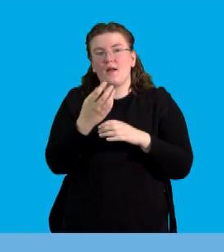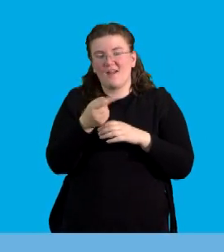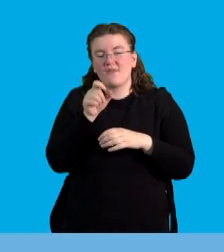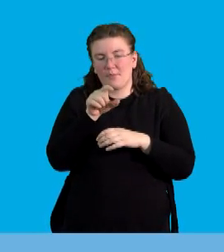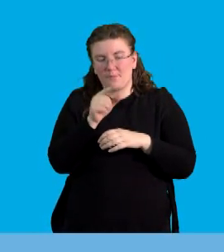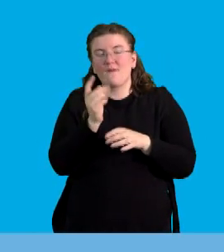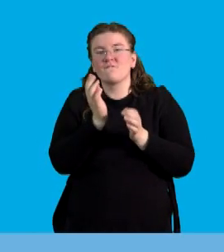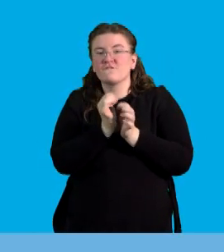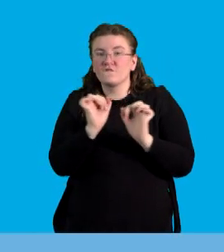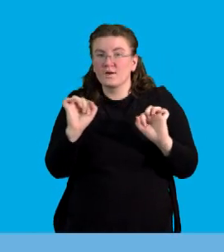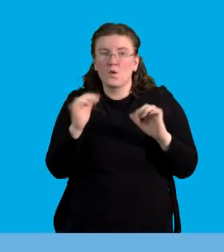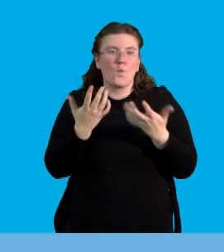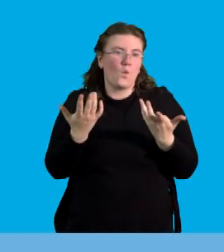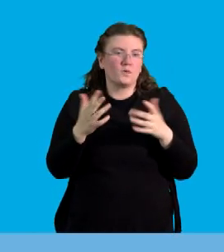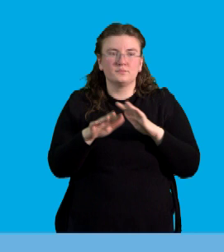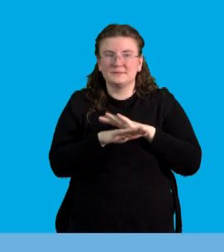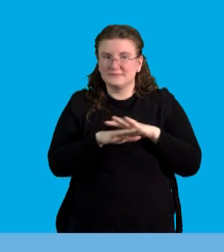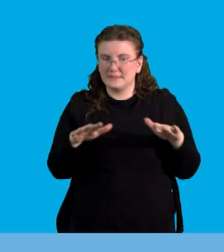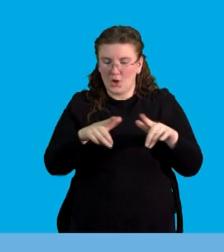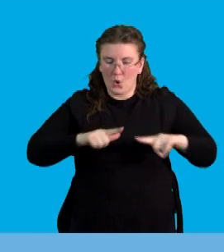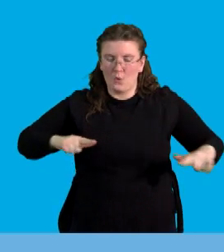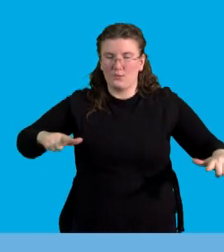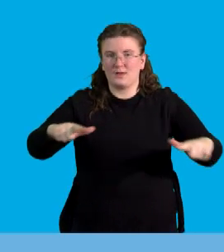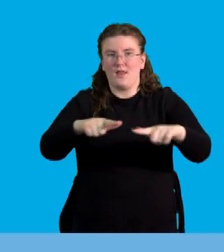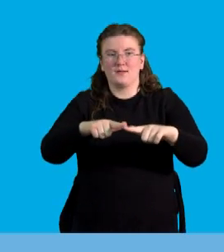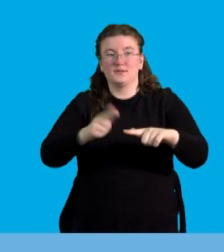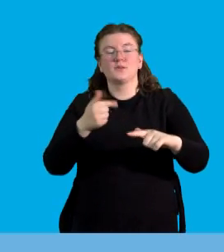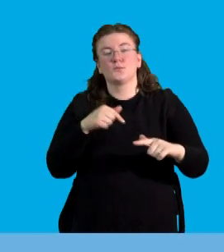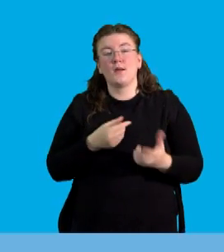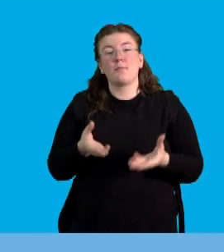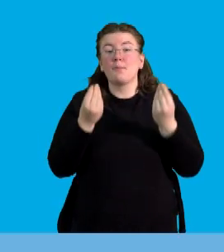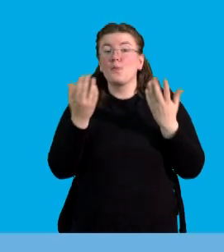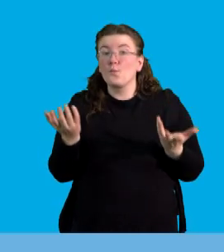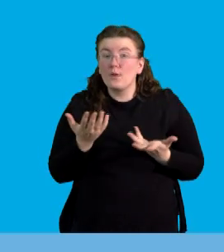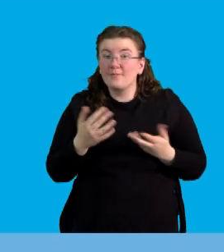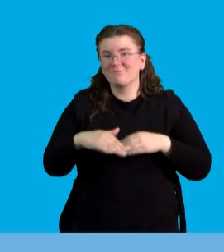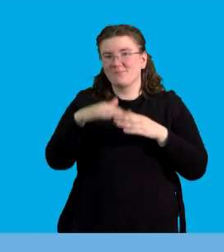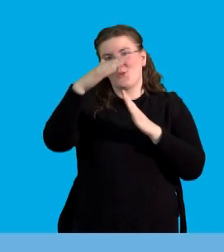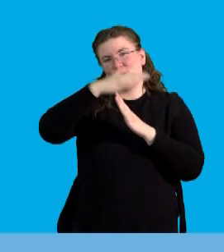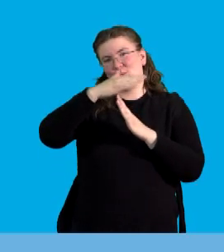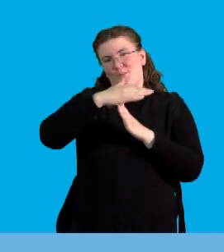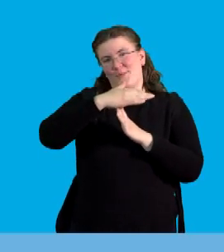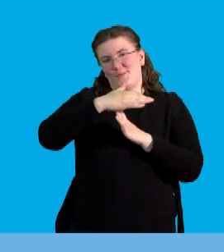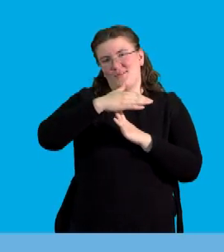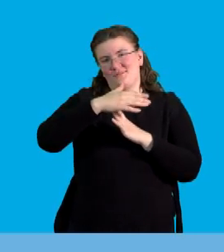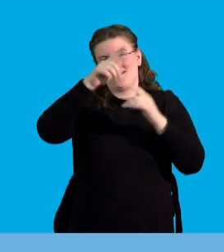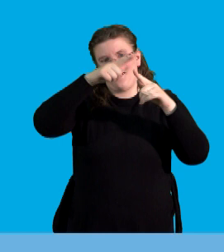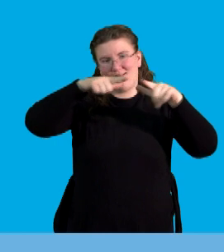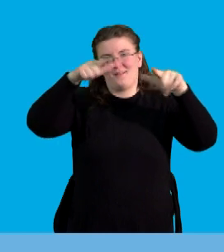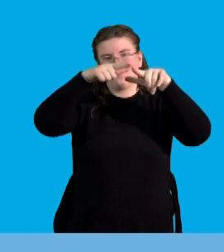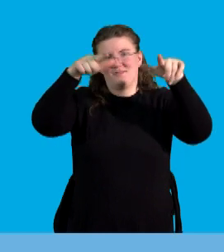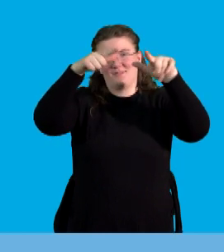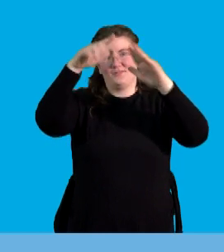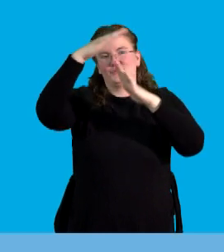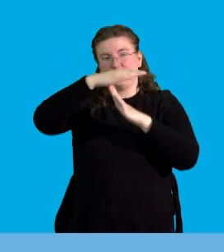or delocalized. So those electrons that you find on the outer layer of an atom, they are called, or they are